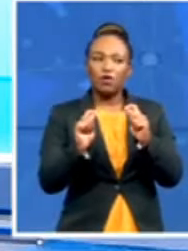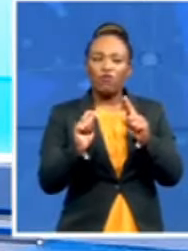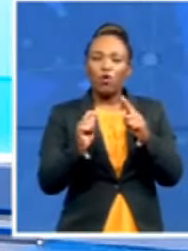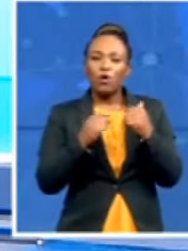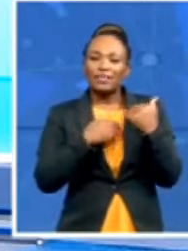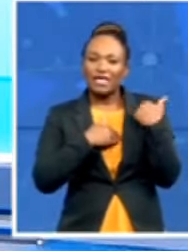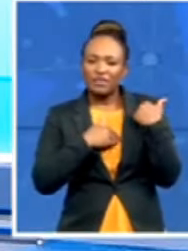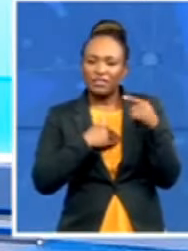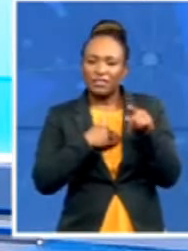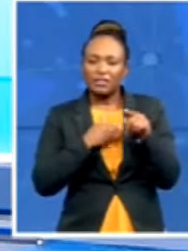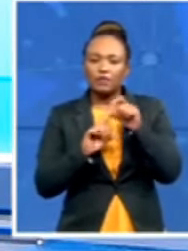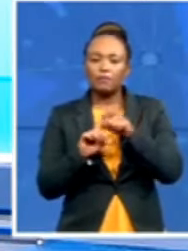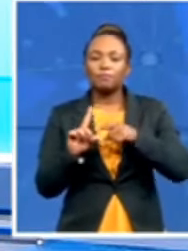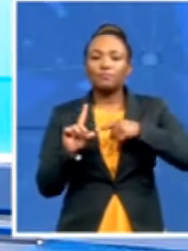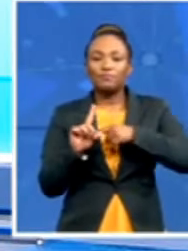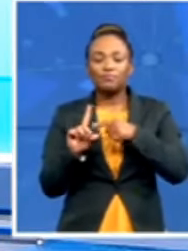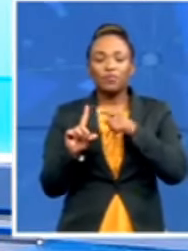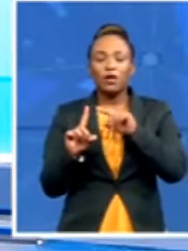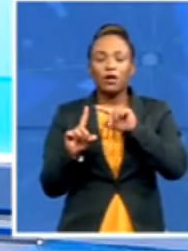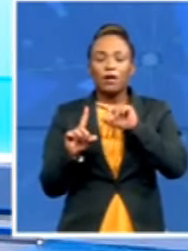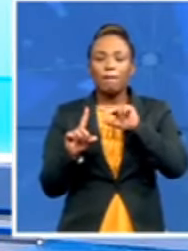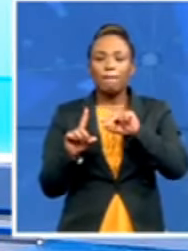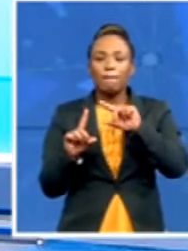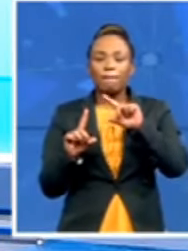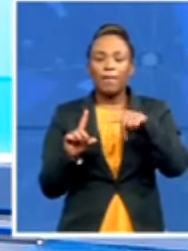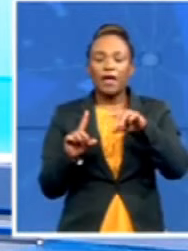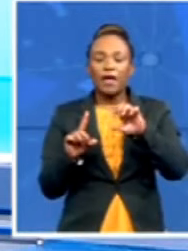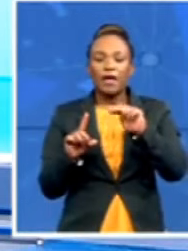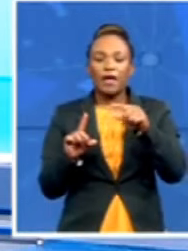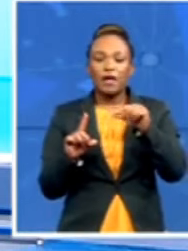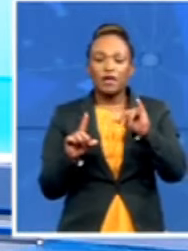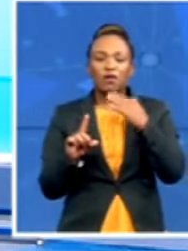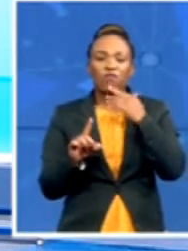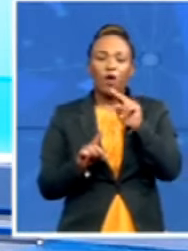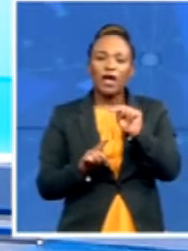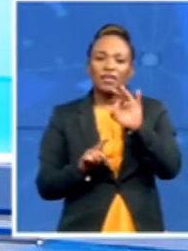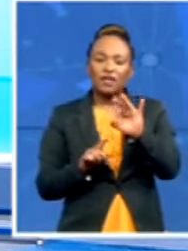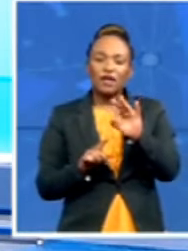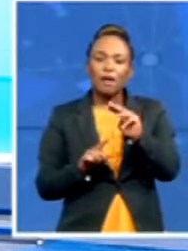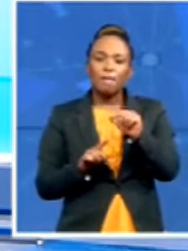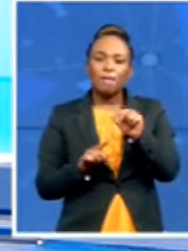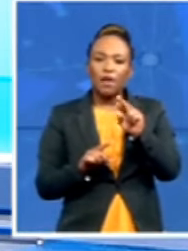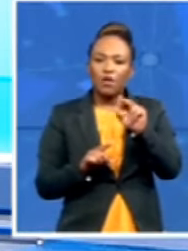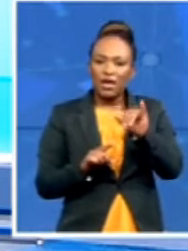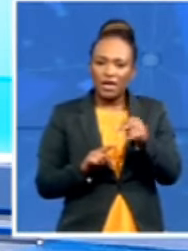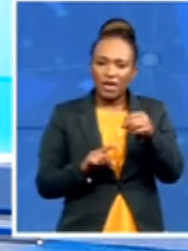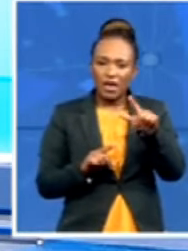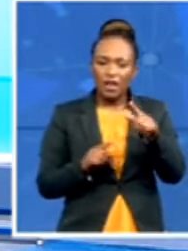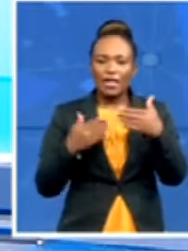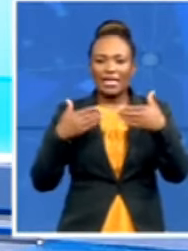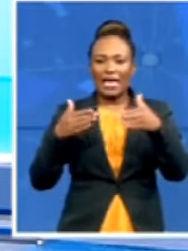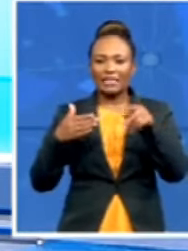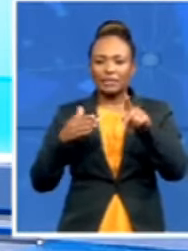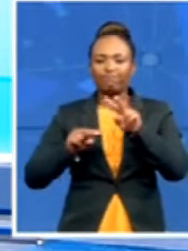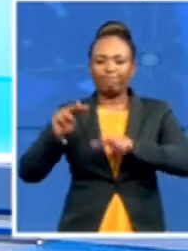will monitor traffic movement on the M3 at Mariannhill Gate. The MEC, together with enforcement commanders, will also brief the media on